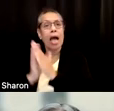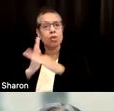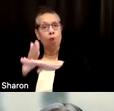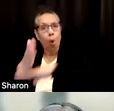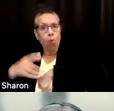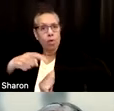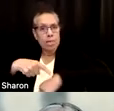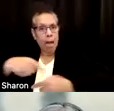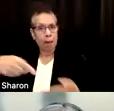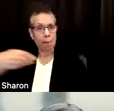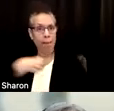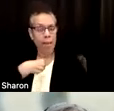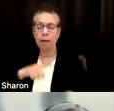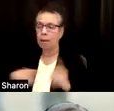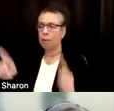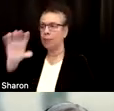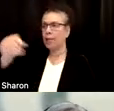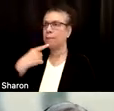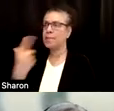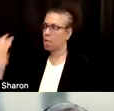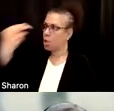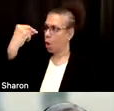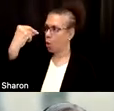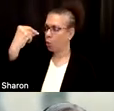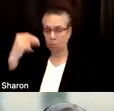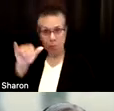employer, but the employer refused. Is this legal?